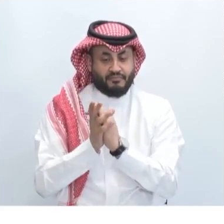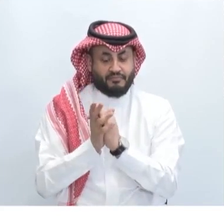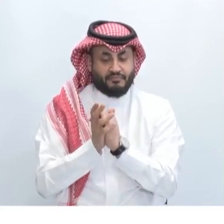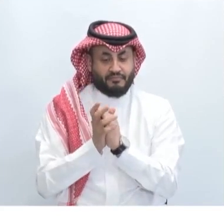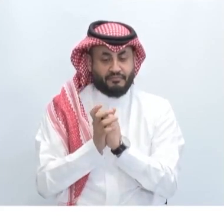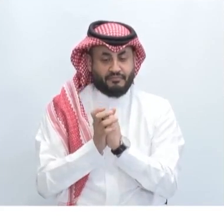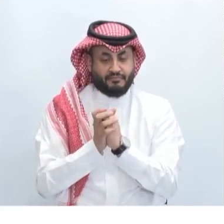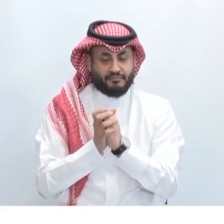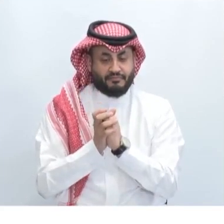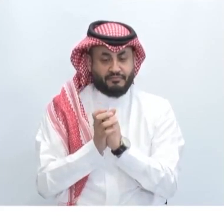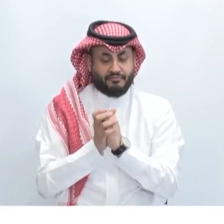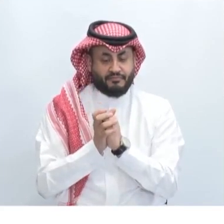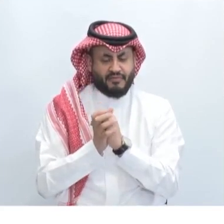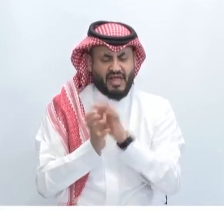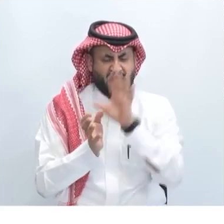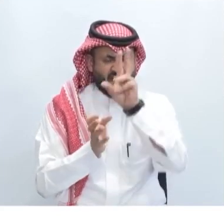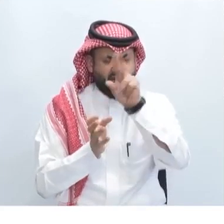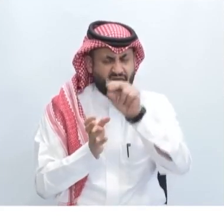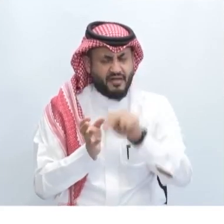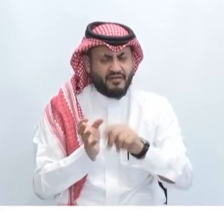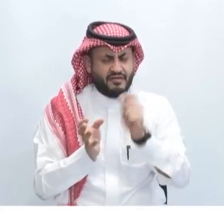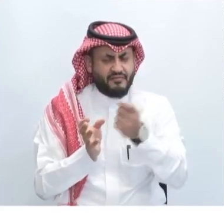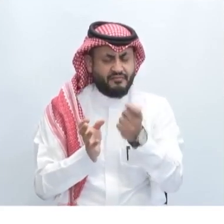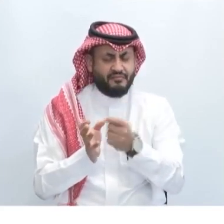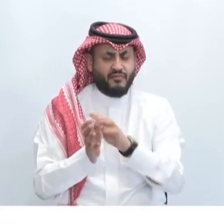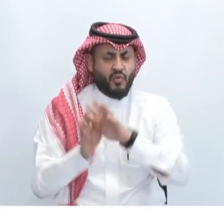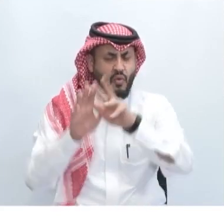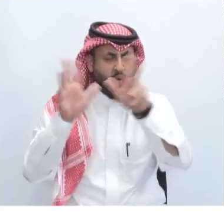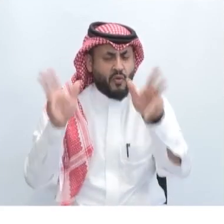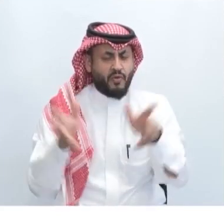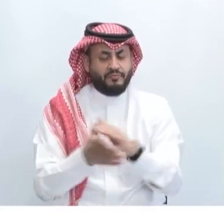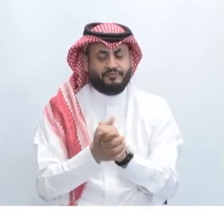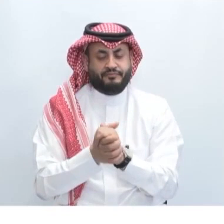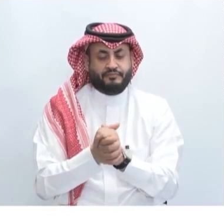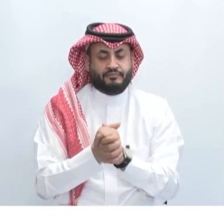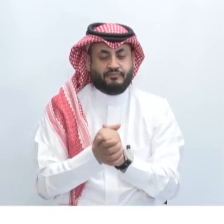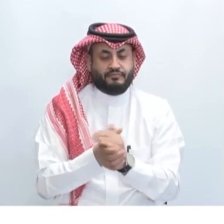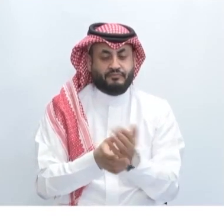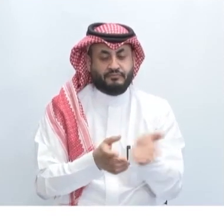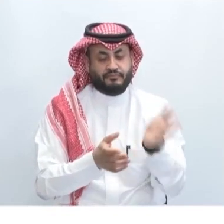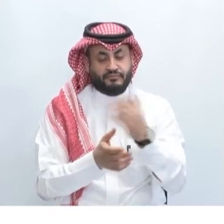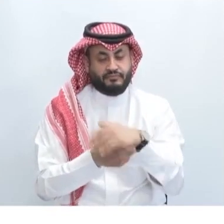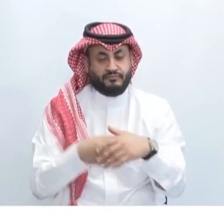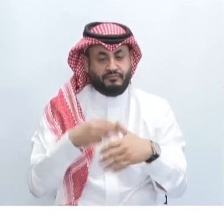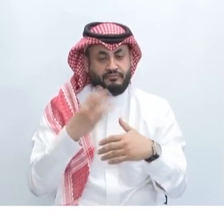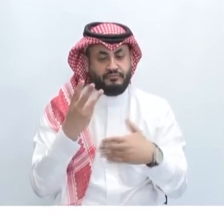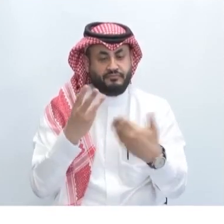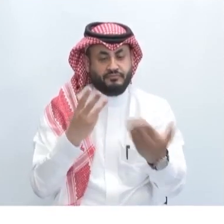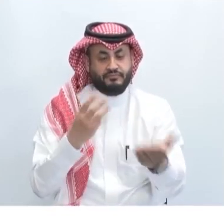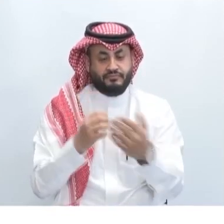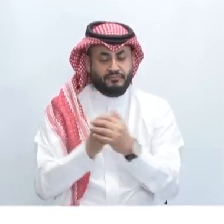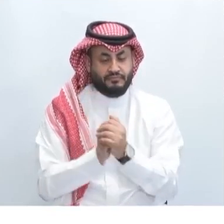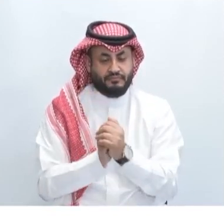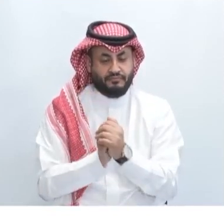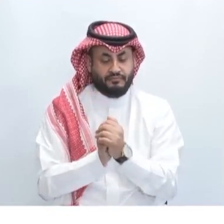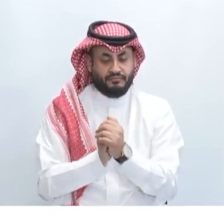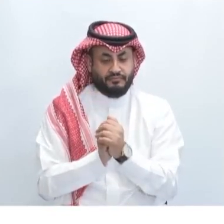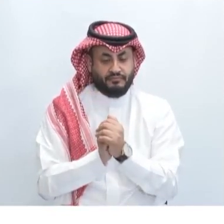trace each part. Maybe it's Norris. Now let's trace the last part here we